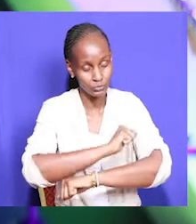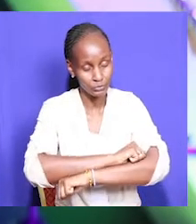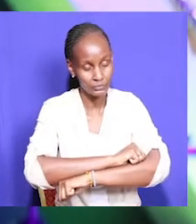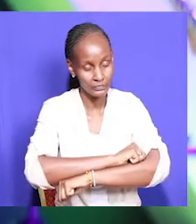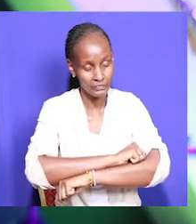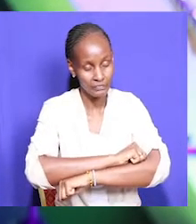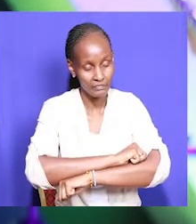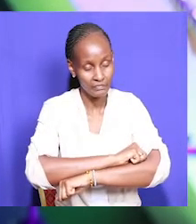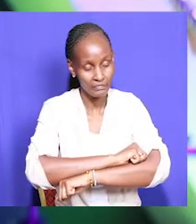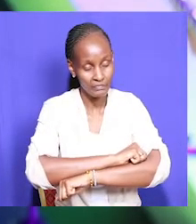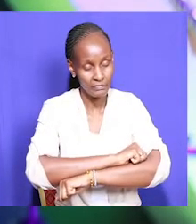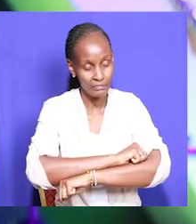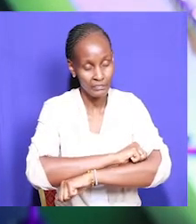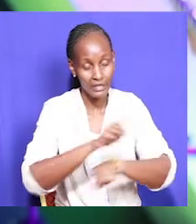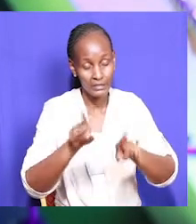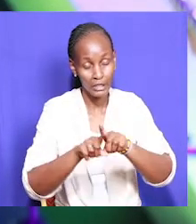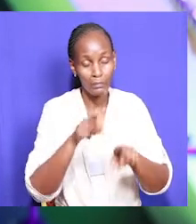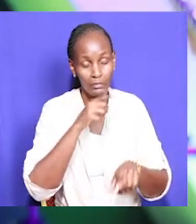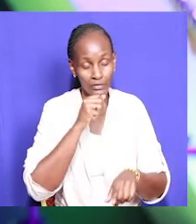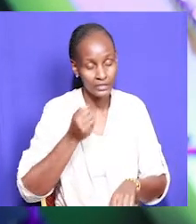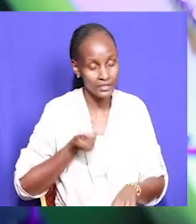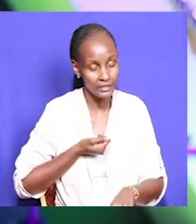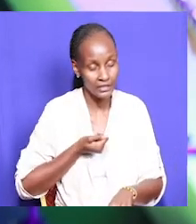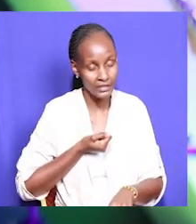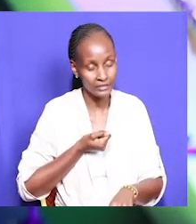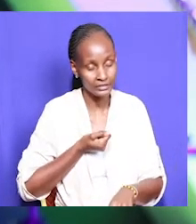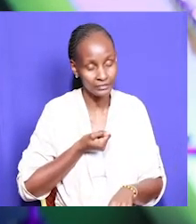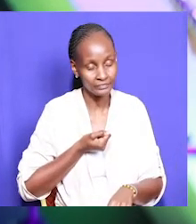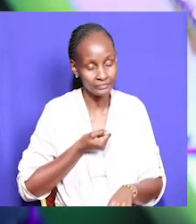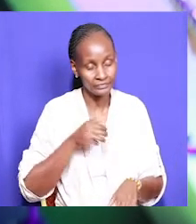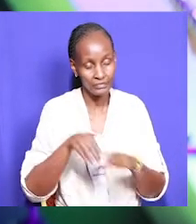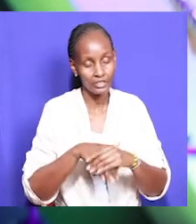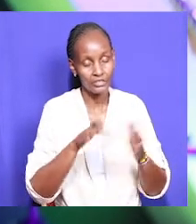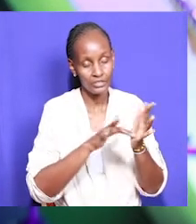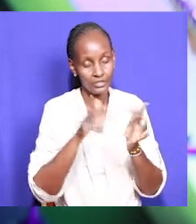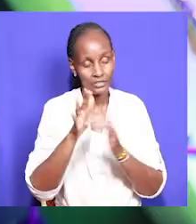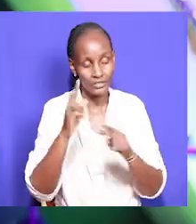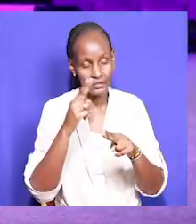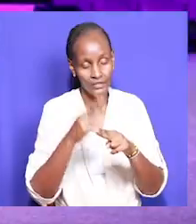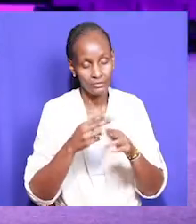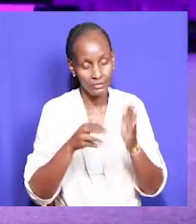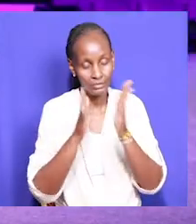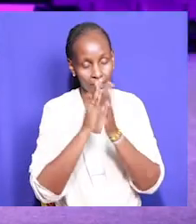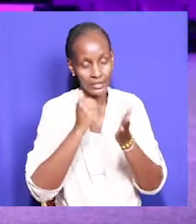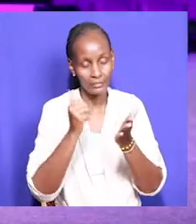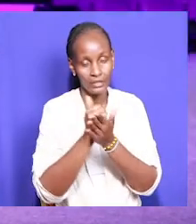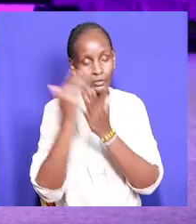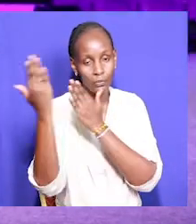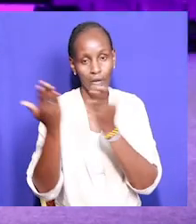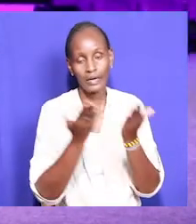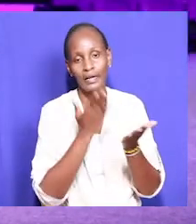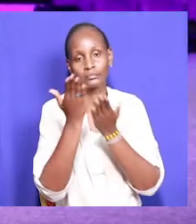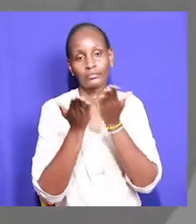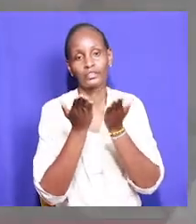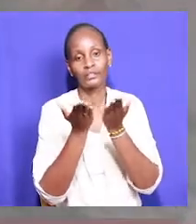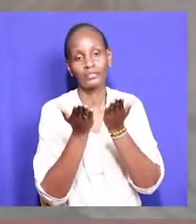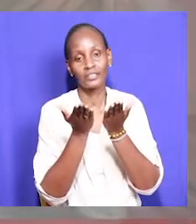the boys and girls where they dance. In Jesus' name, pray, amen. Welcome to the